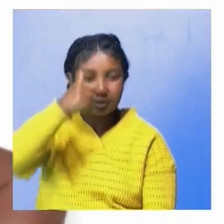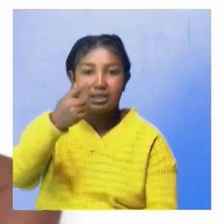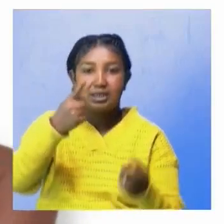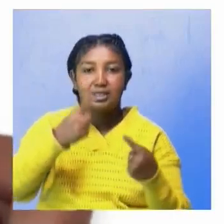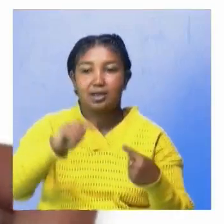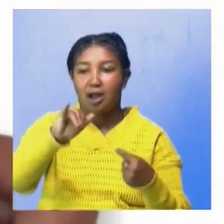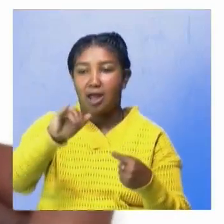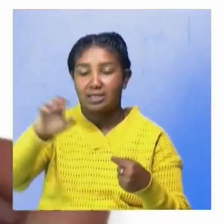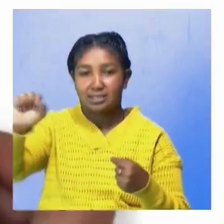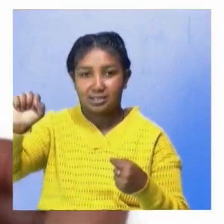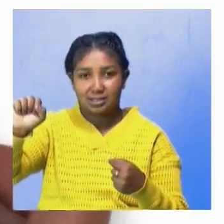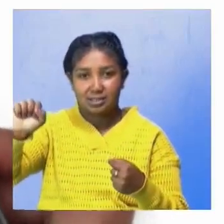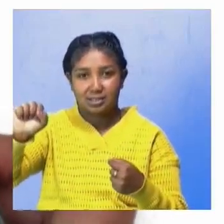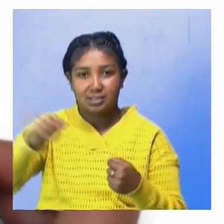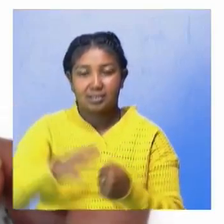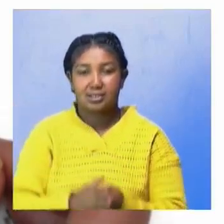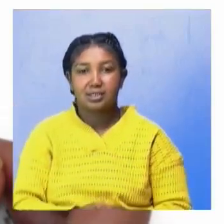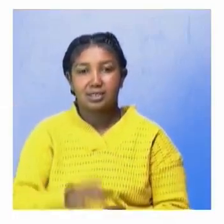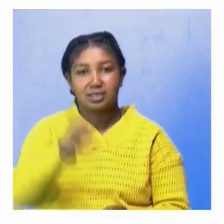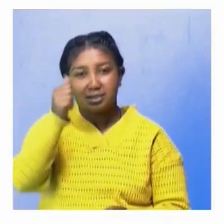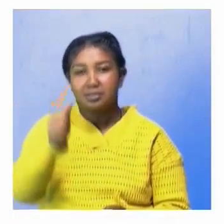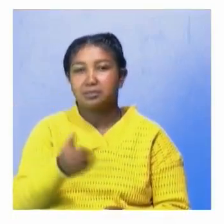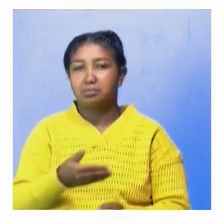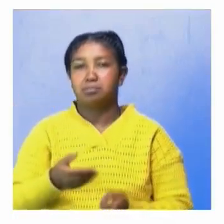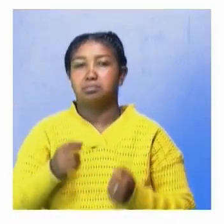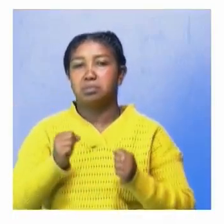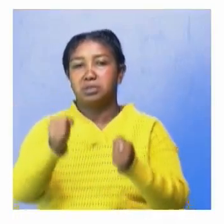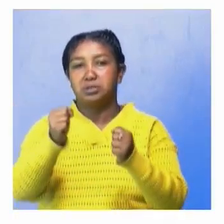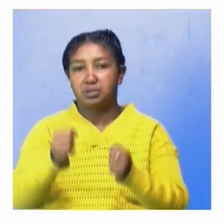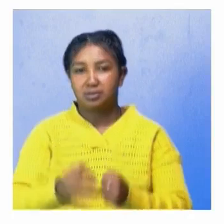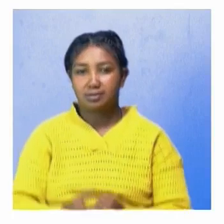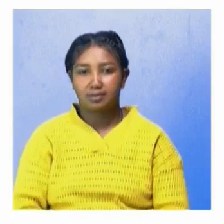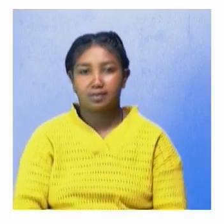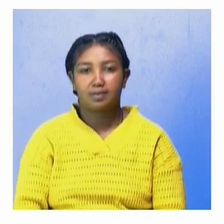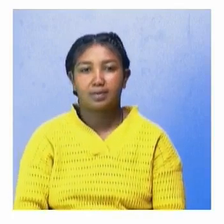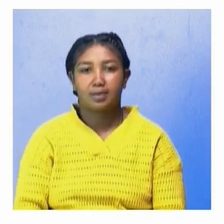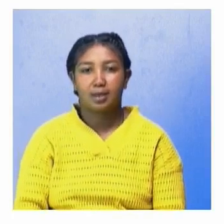tries his best.